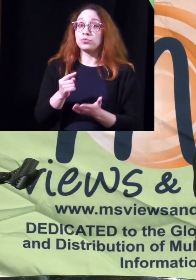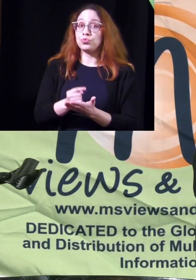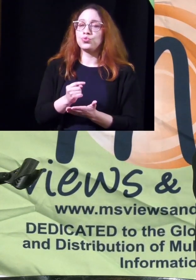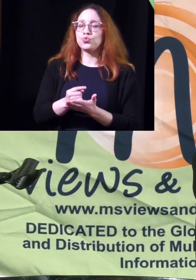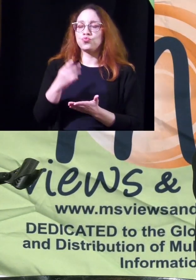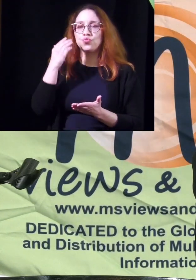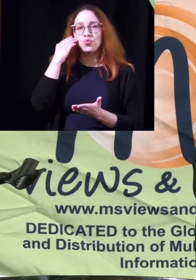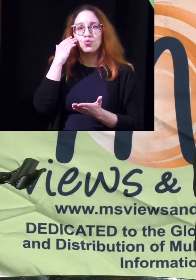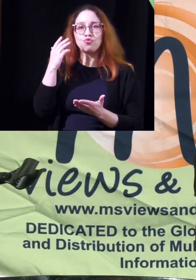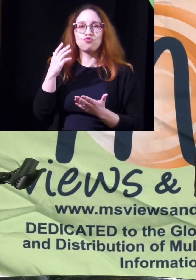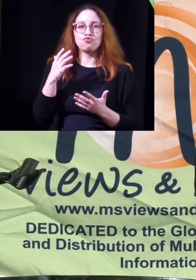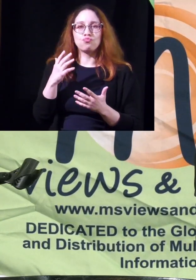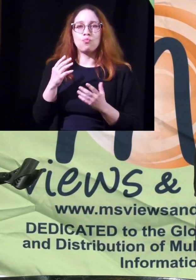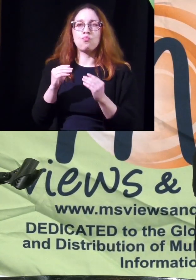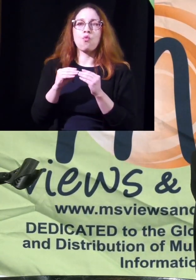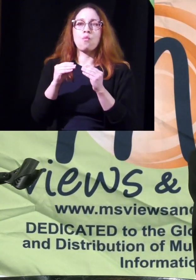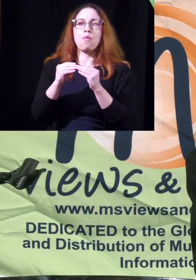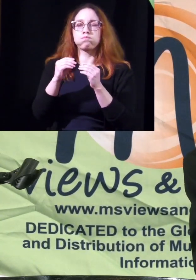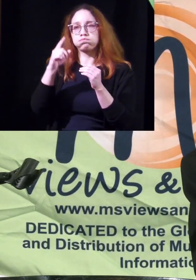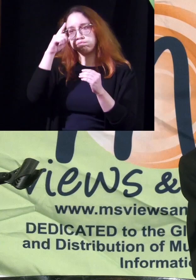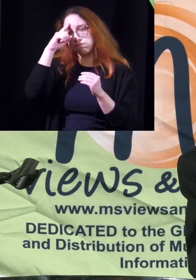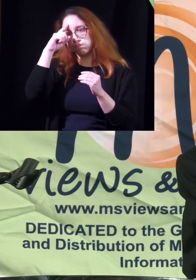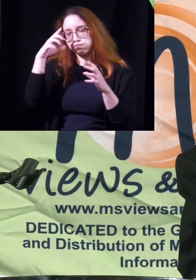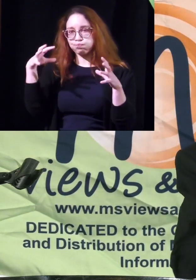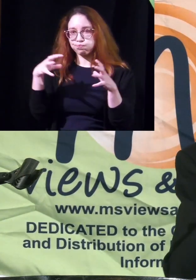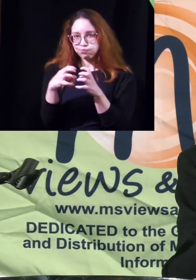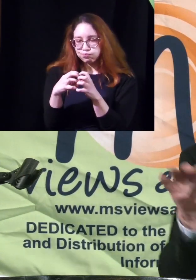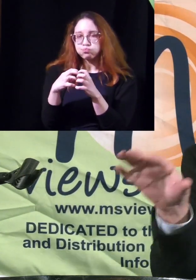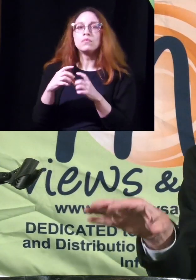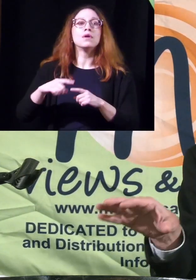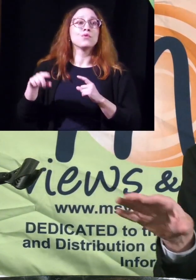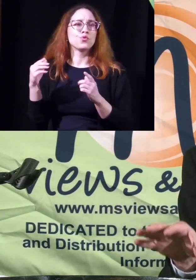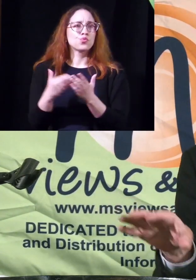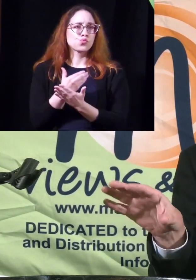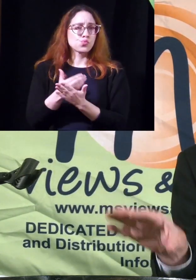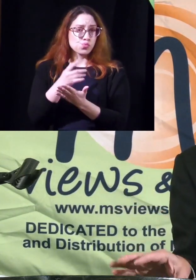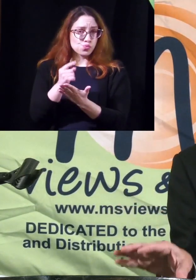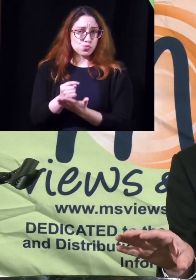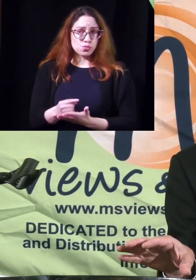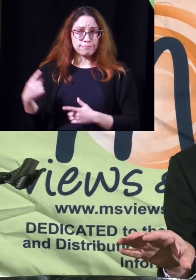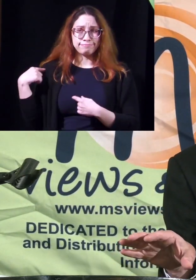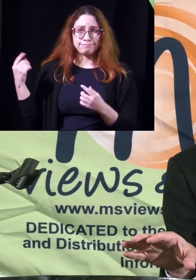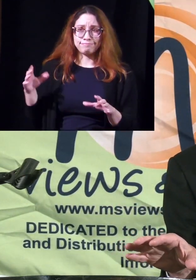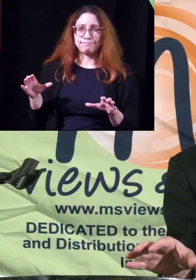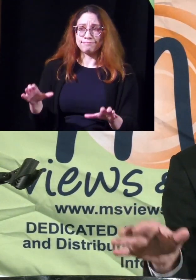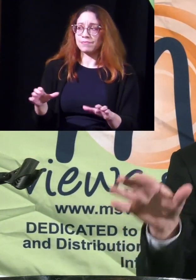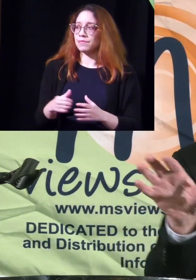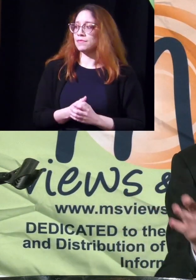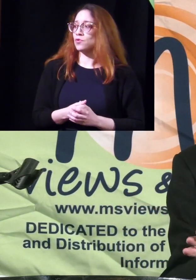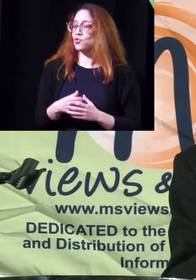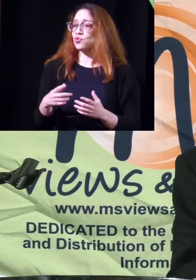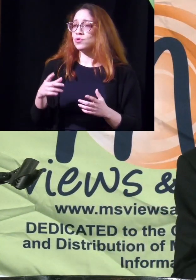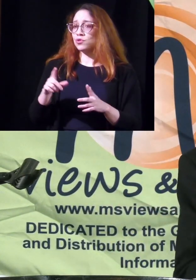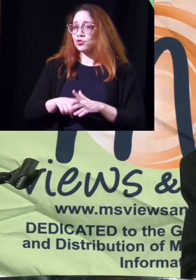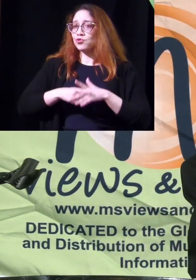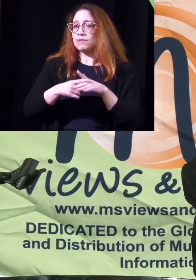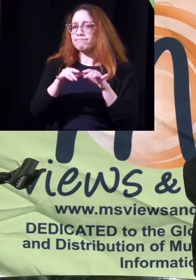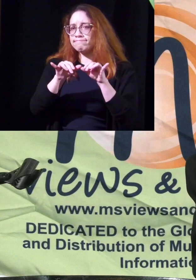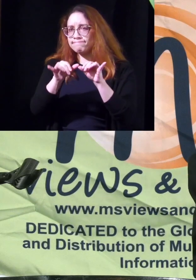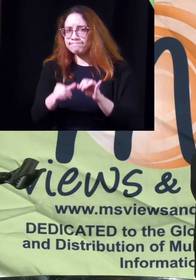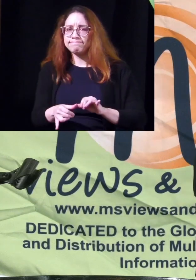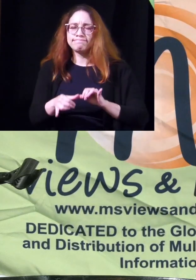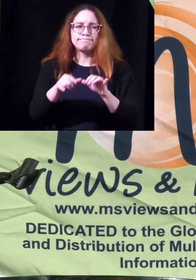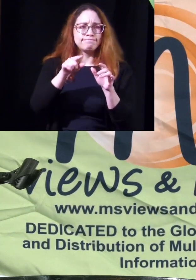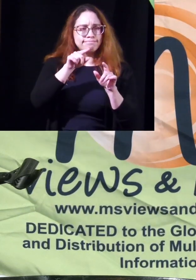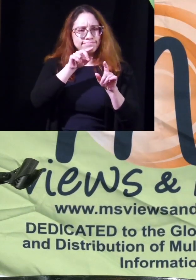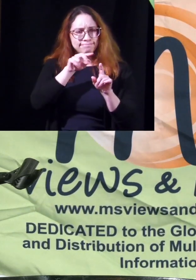known that there's increased rate of atrophy. But all the new clinical trials that are being done now, we start to measure that